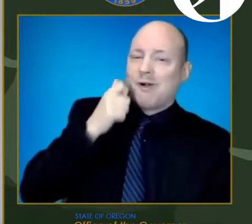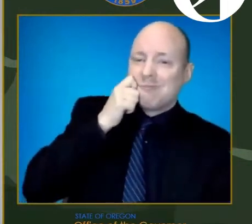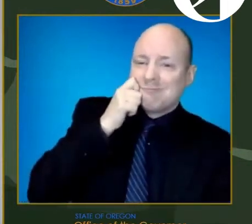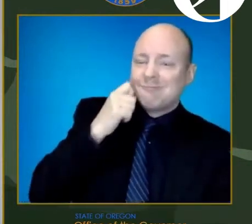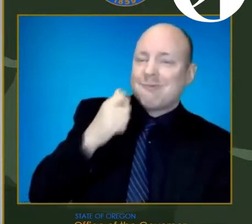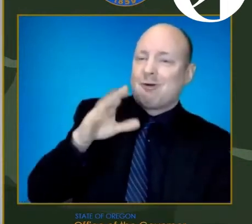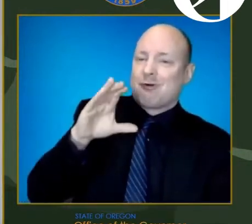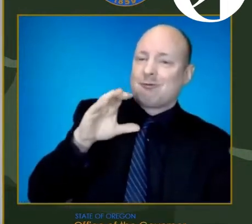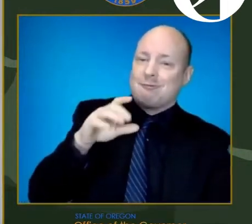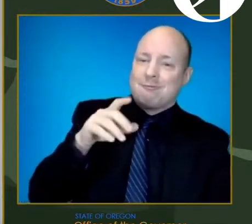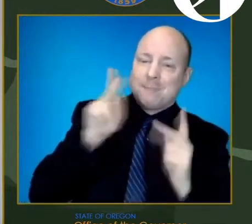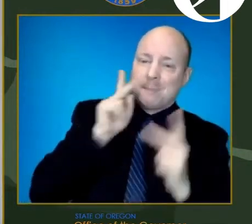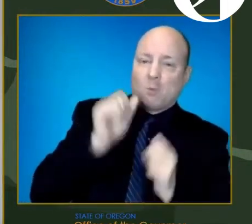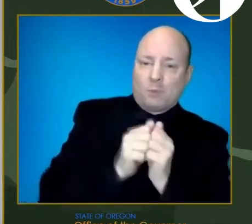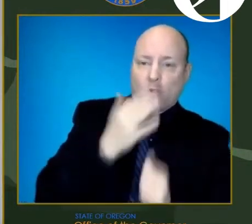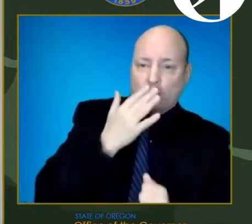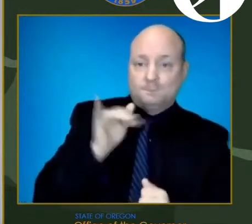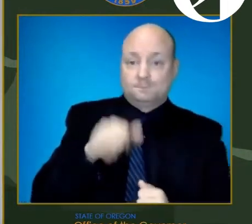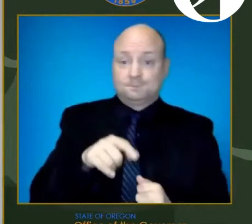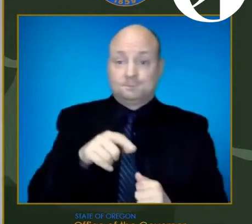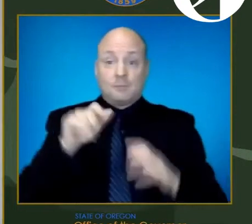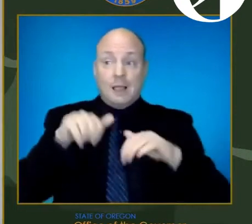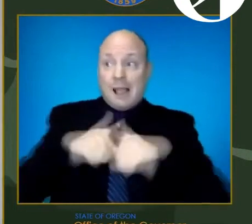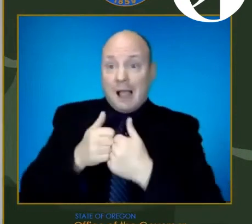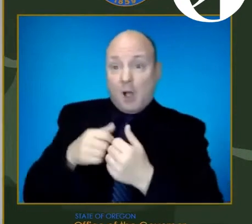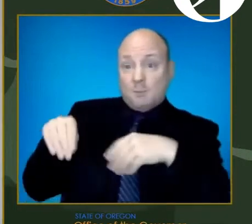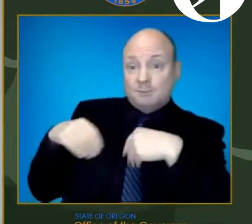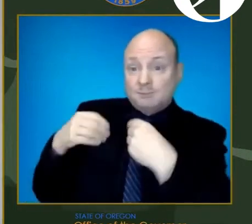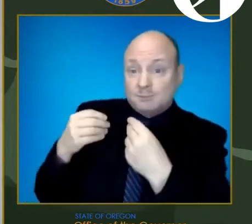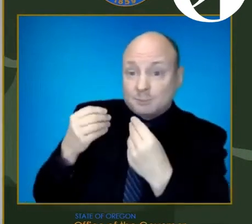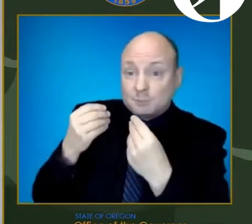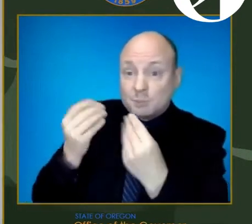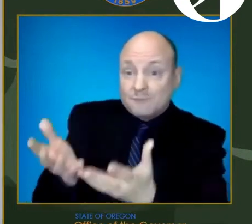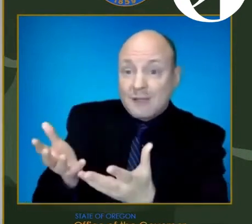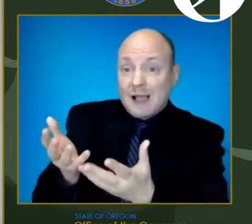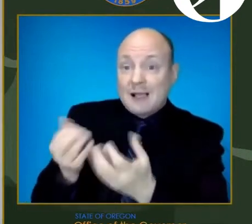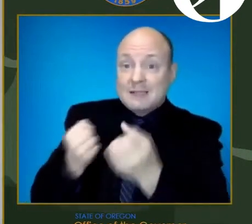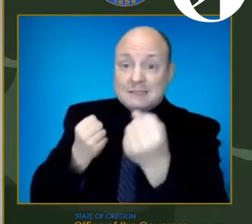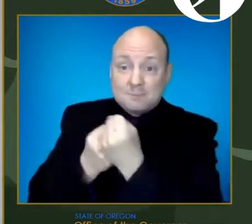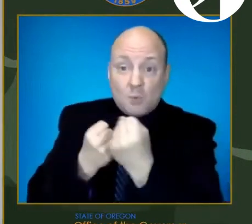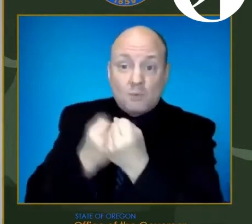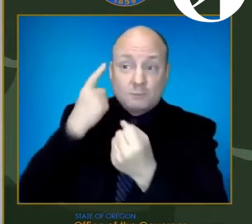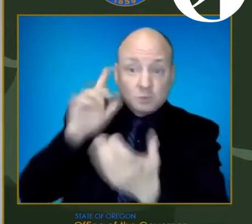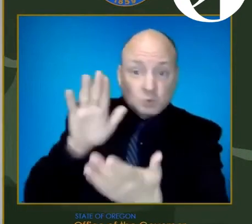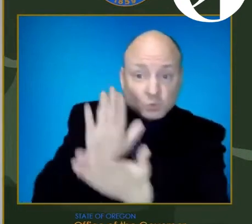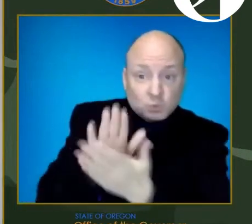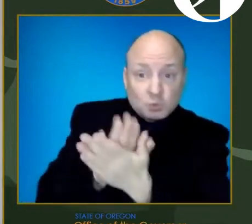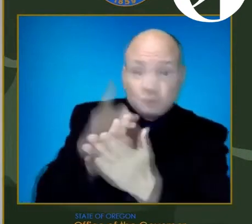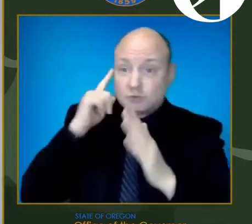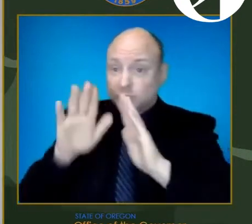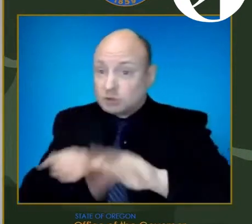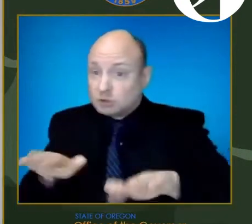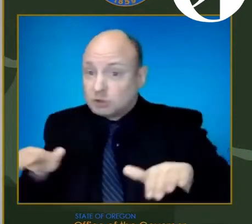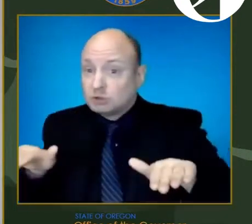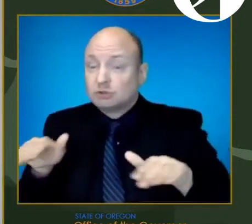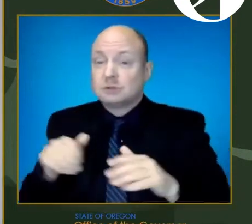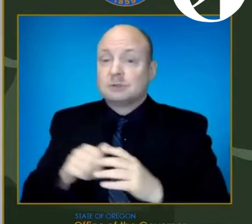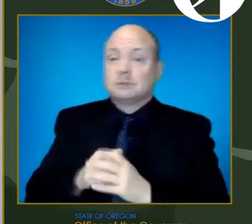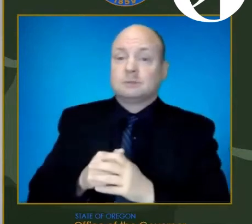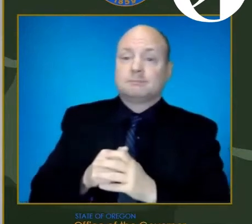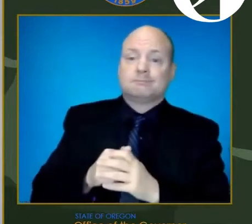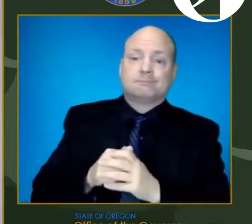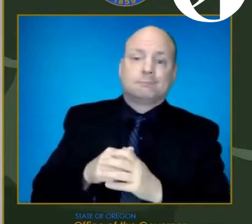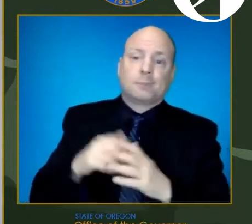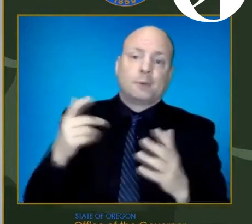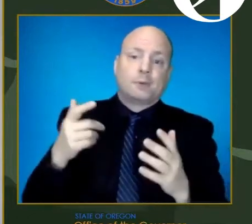learning for a lot of families. So we're providing more academic support than usual to try to kind of bridge the gap while we're waiting for for